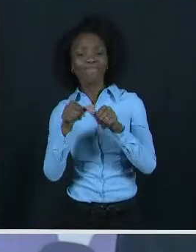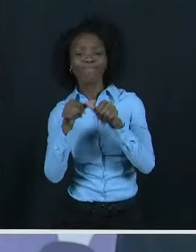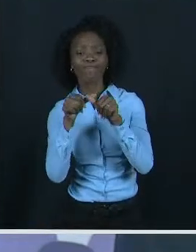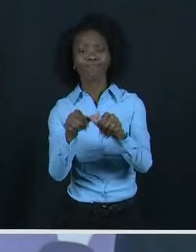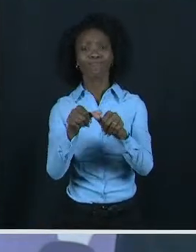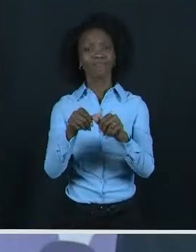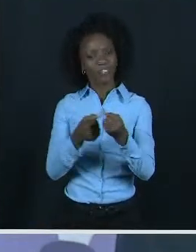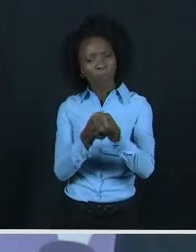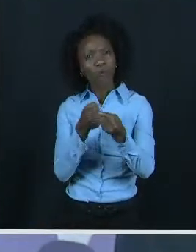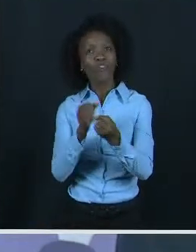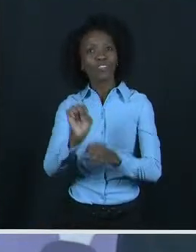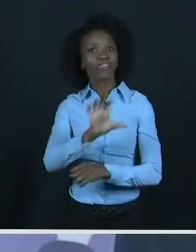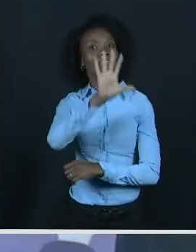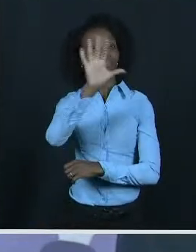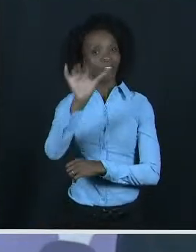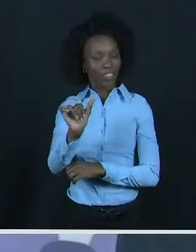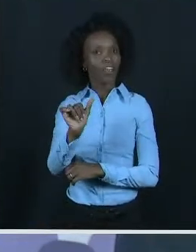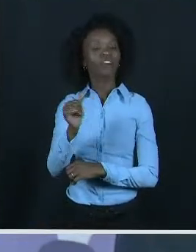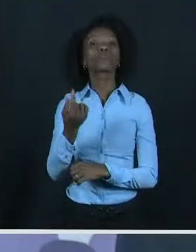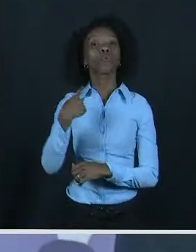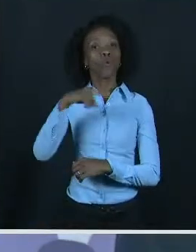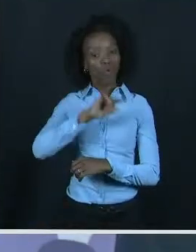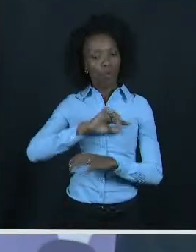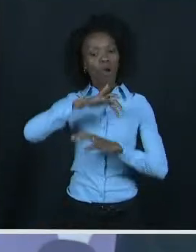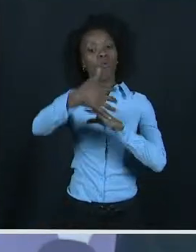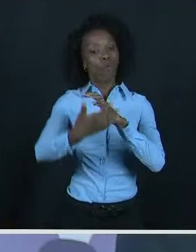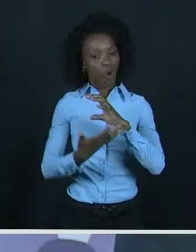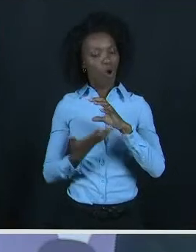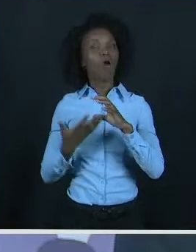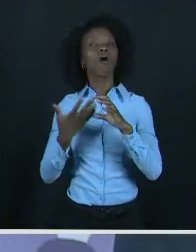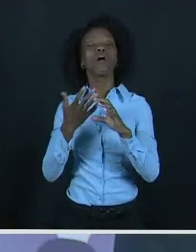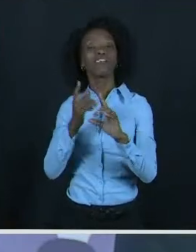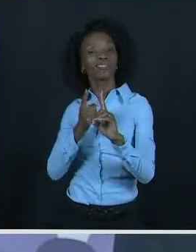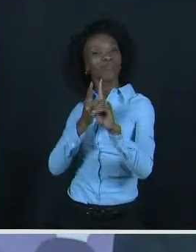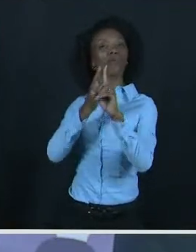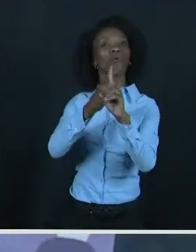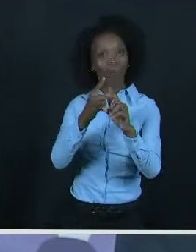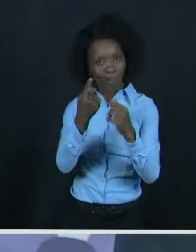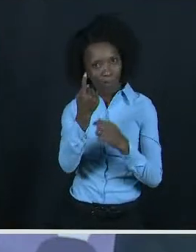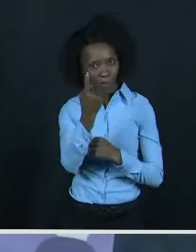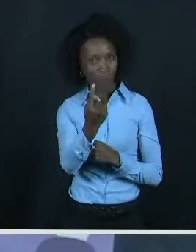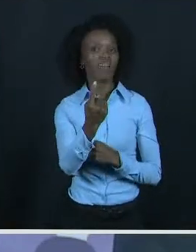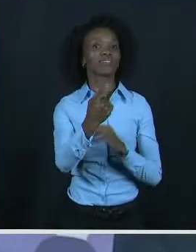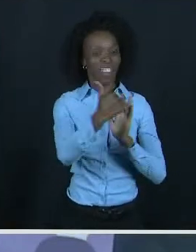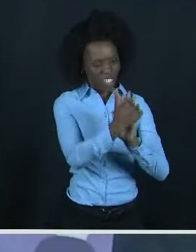that we have got a global common agenda that I talked about right at the beginning.